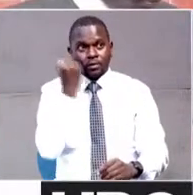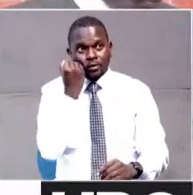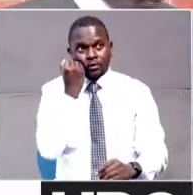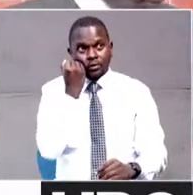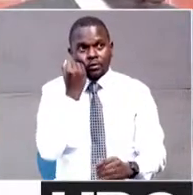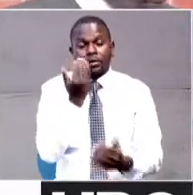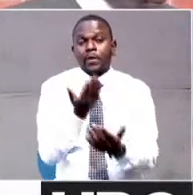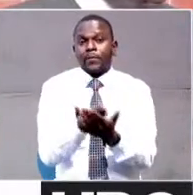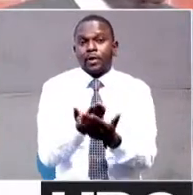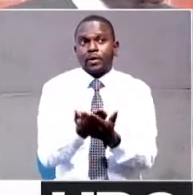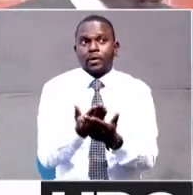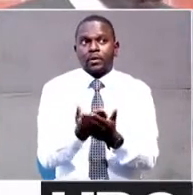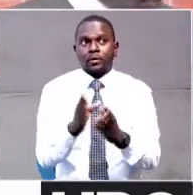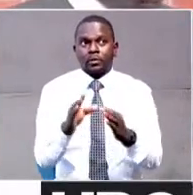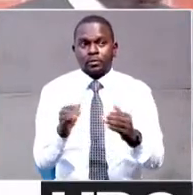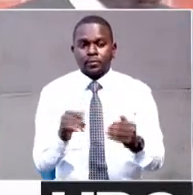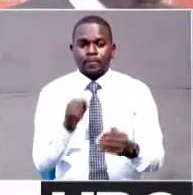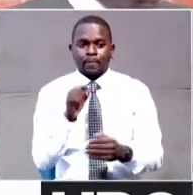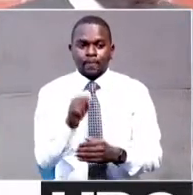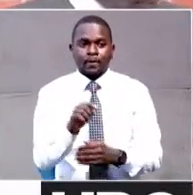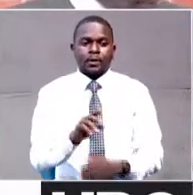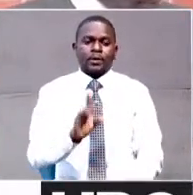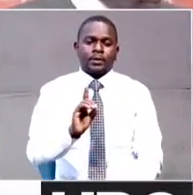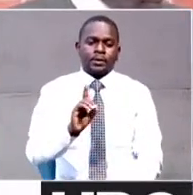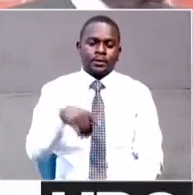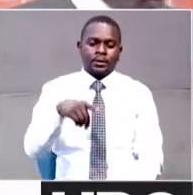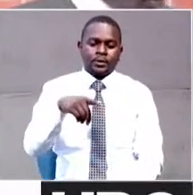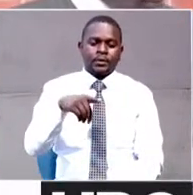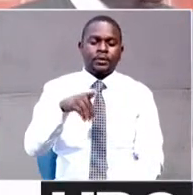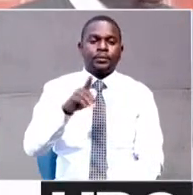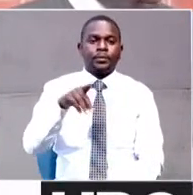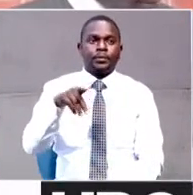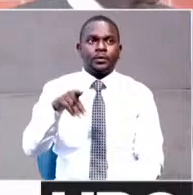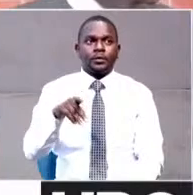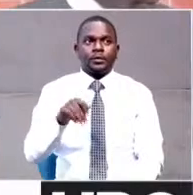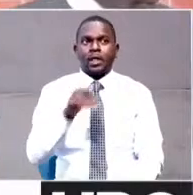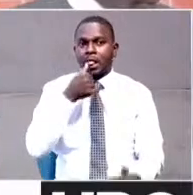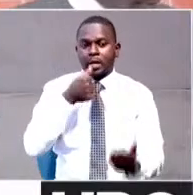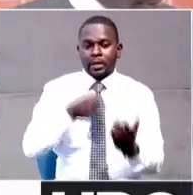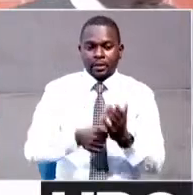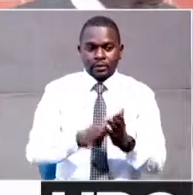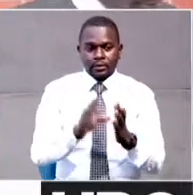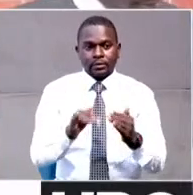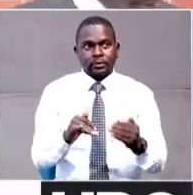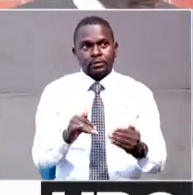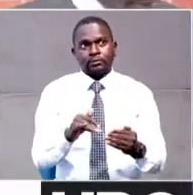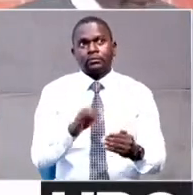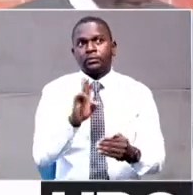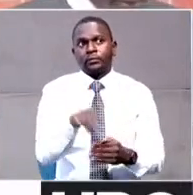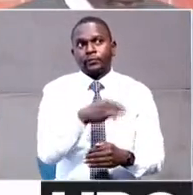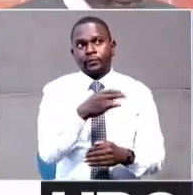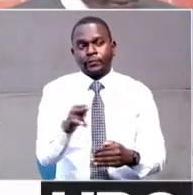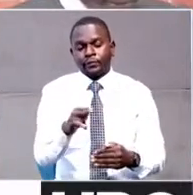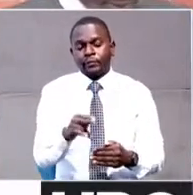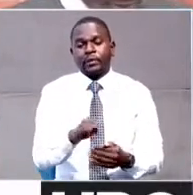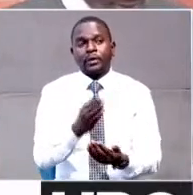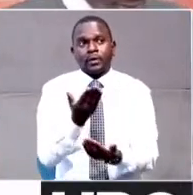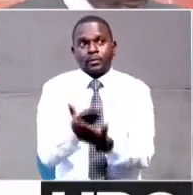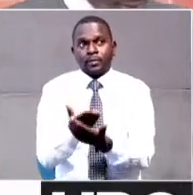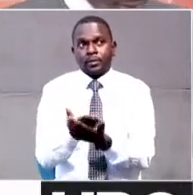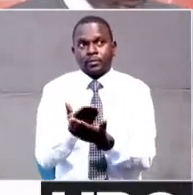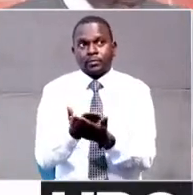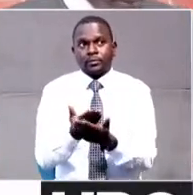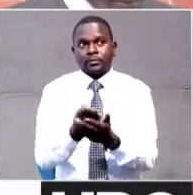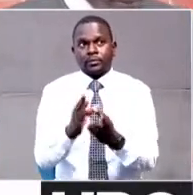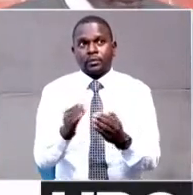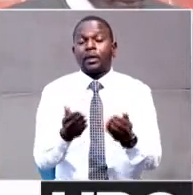her to strike out the DPP's letter to take over my case. She failed to fix that application. She did actually